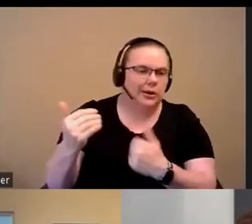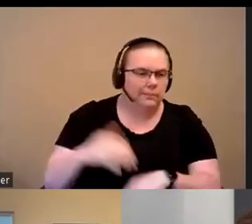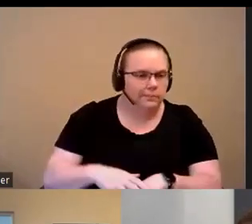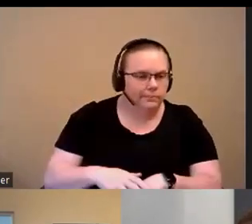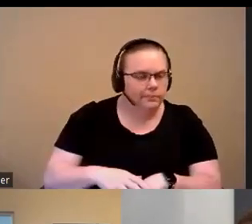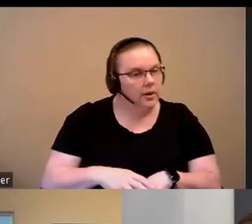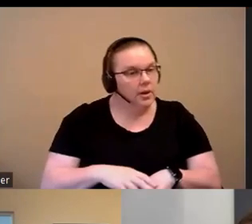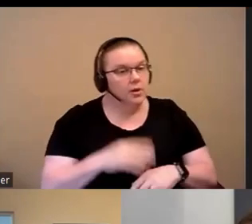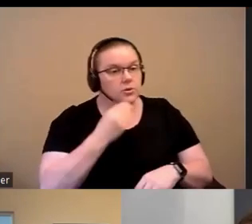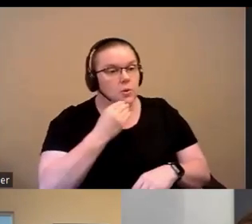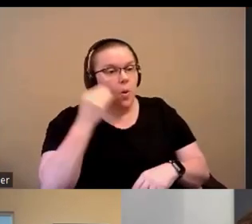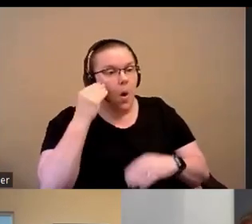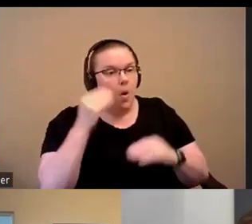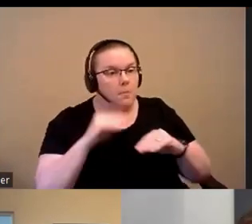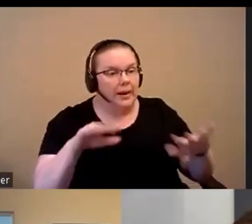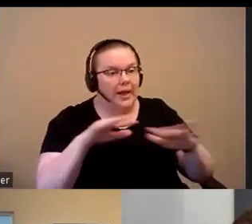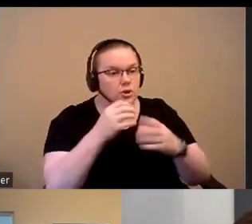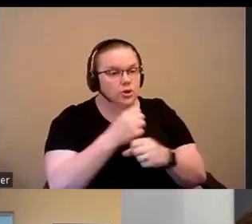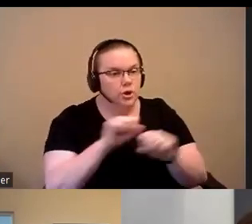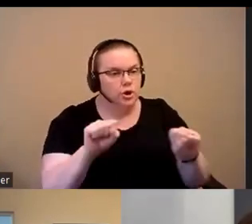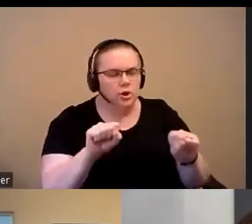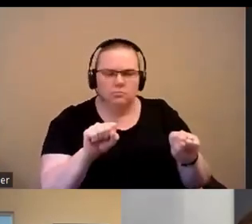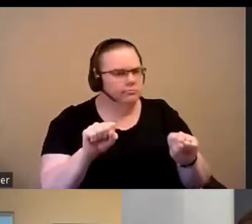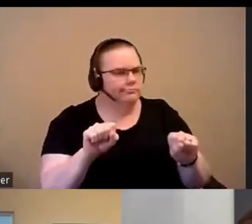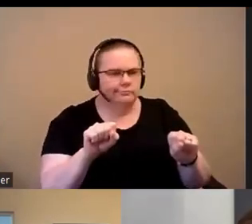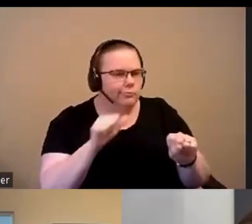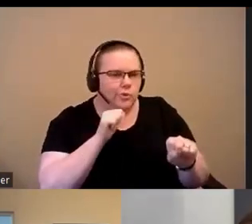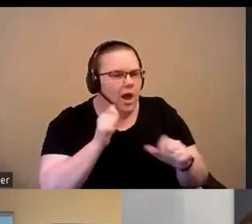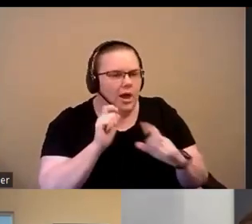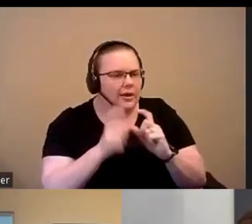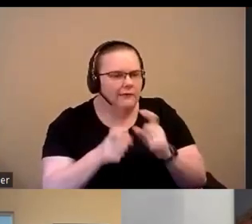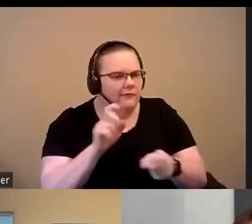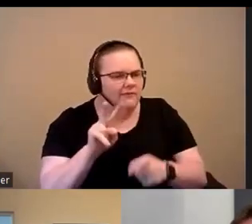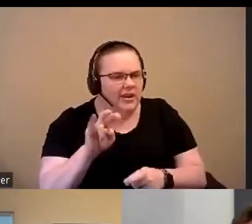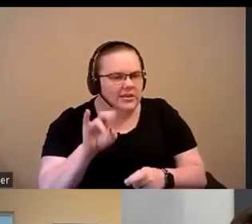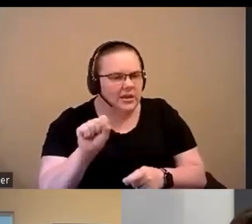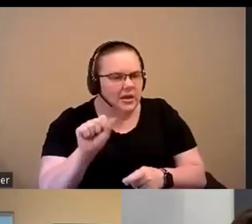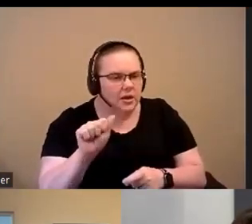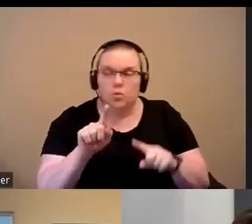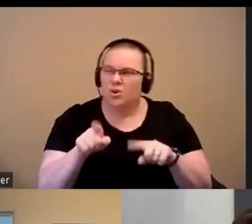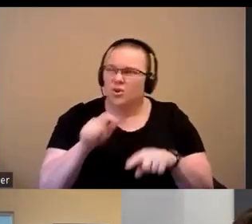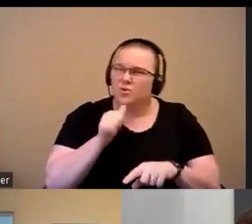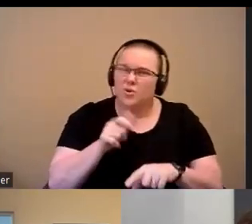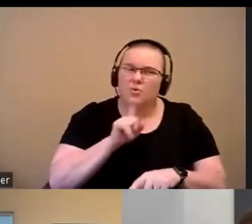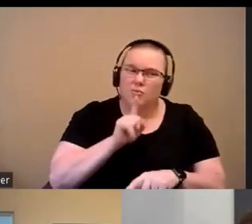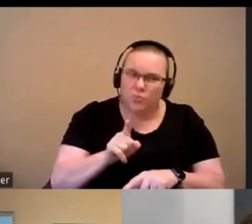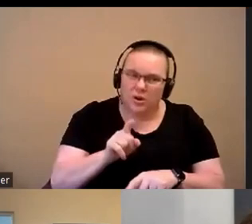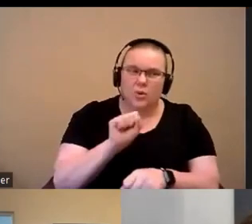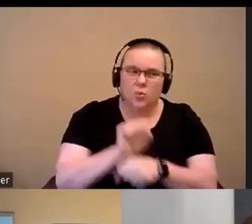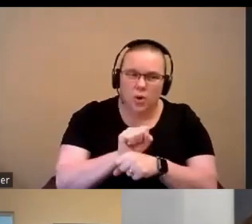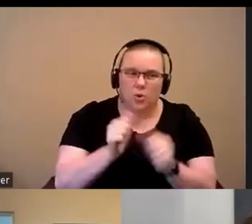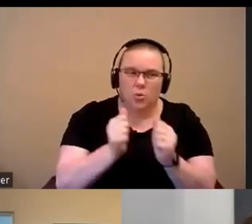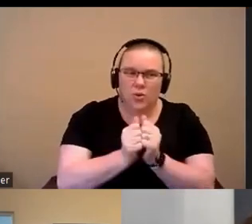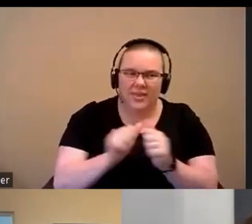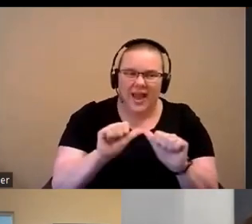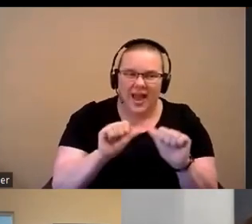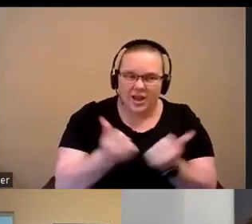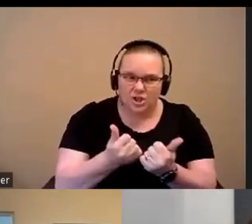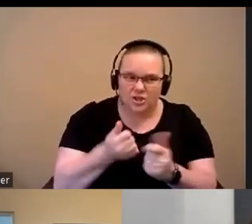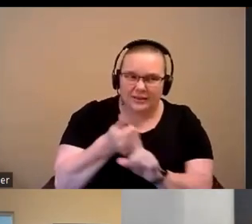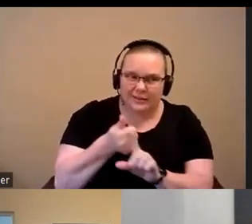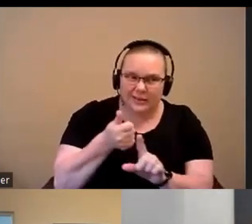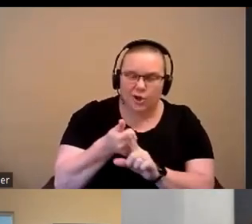Homeland Security kept refusing visas for people because they said, well, you don't actually work for the modeling agency. You're just working for